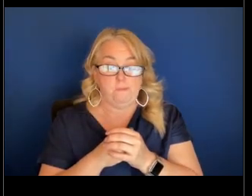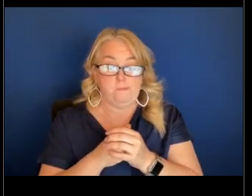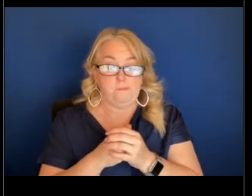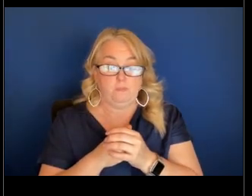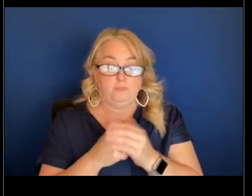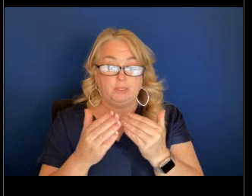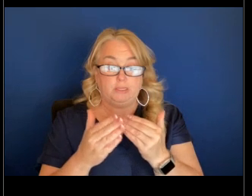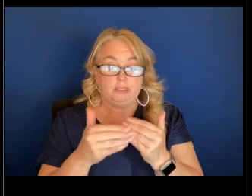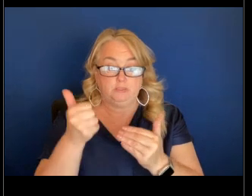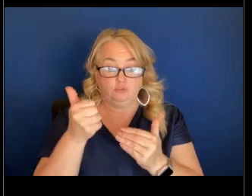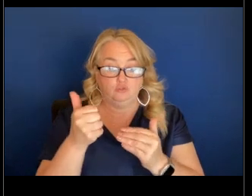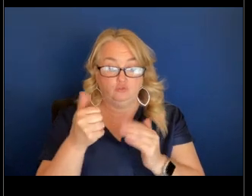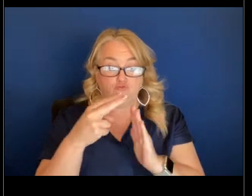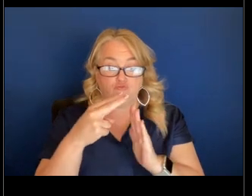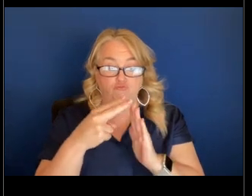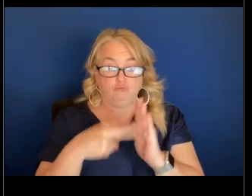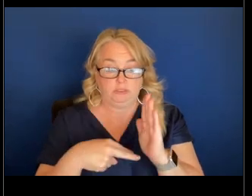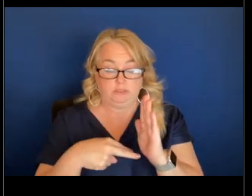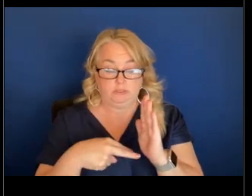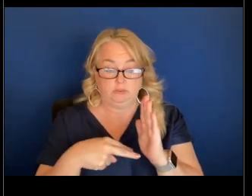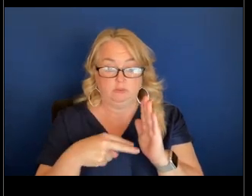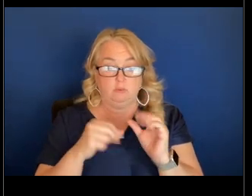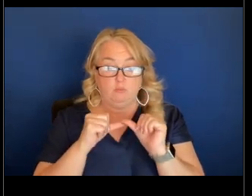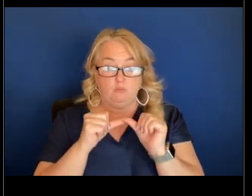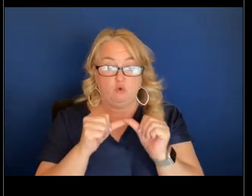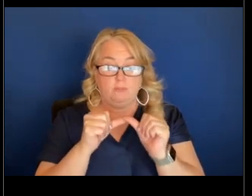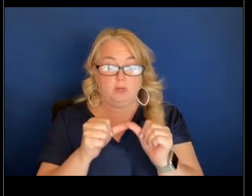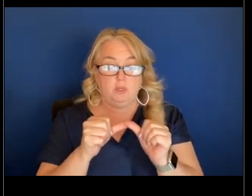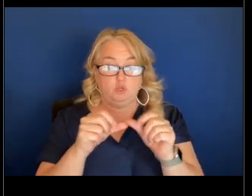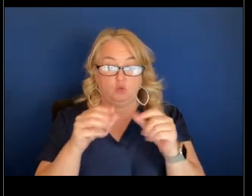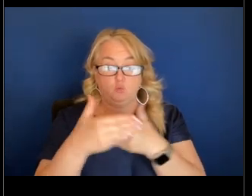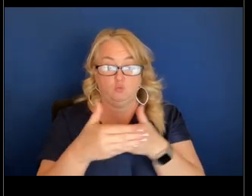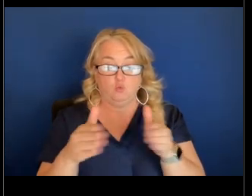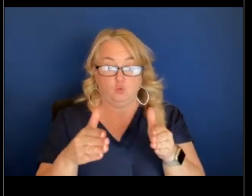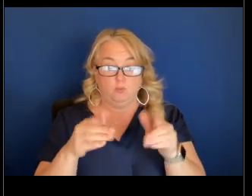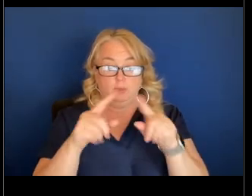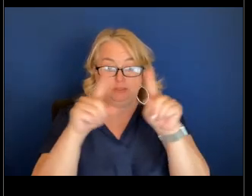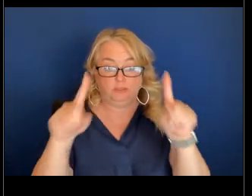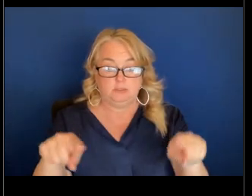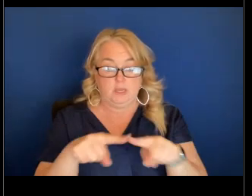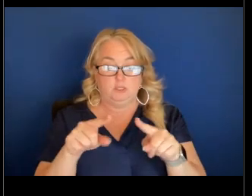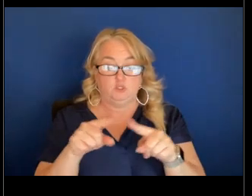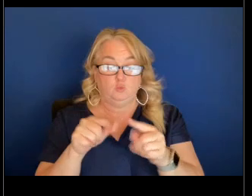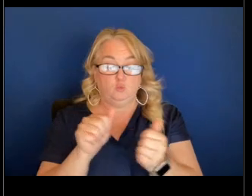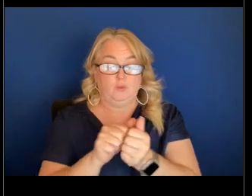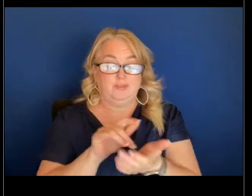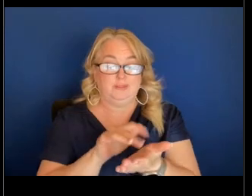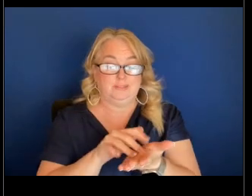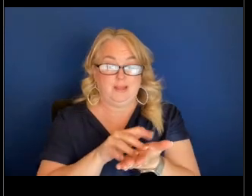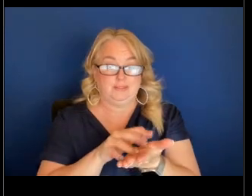easy to read, permanent room signage with tactile characters,